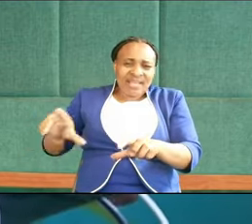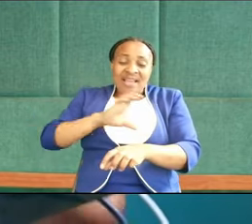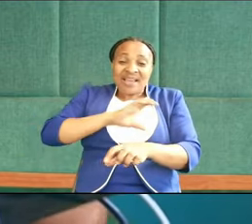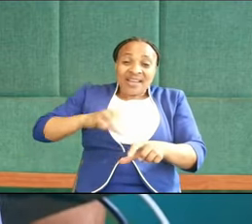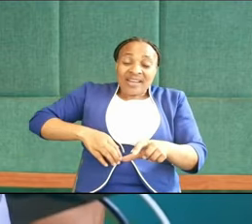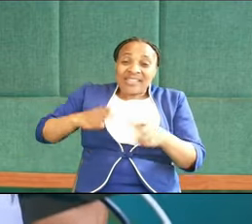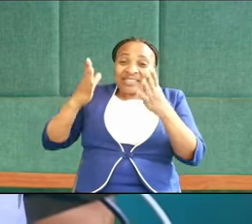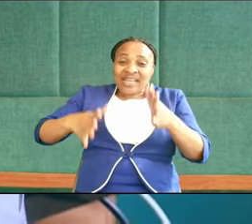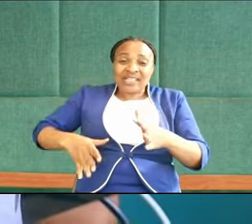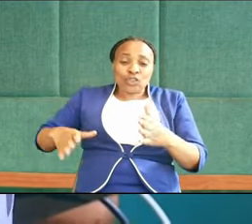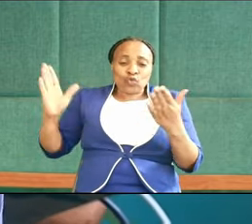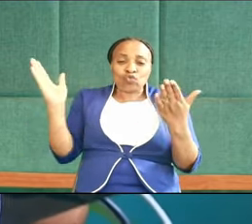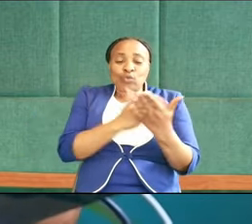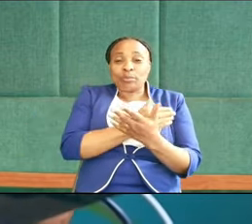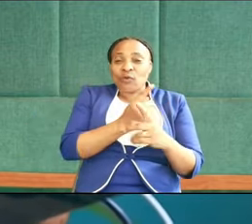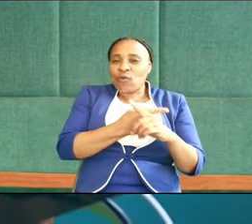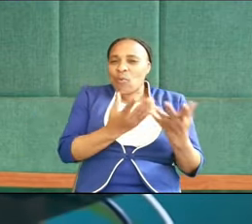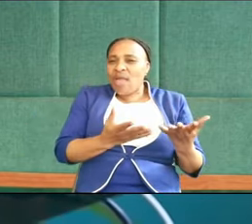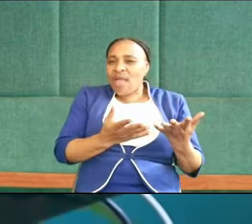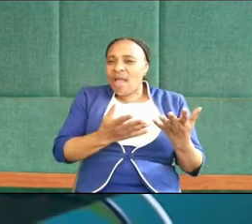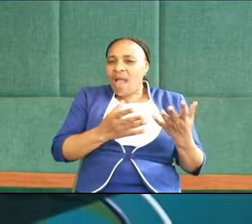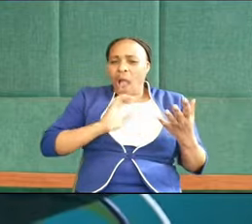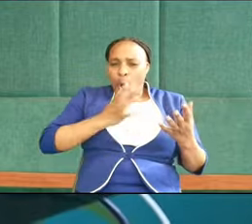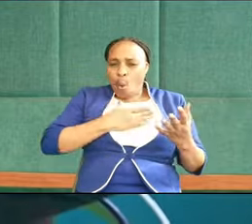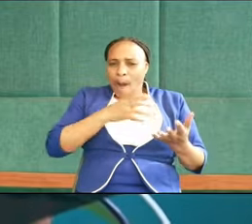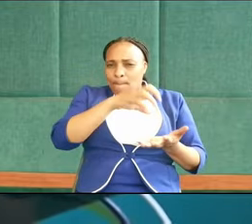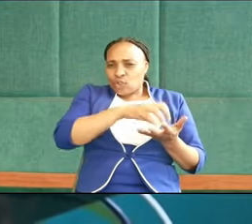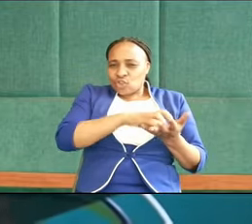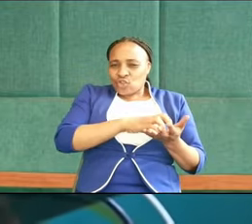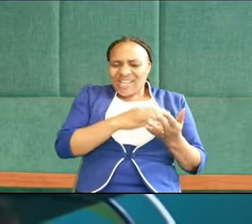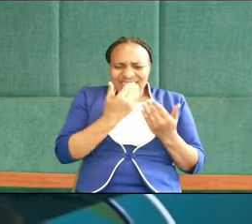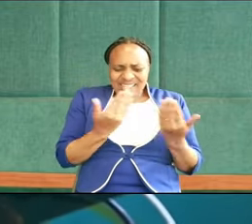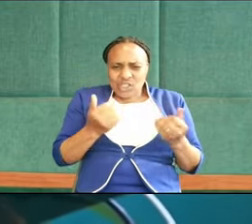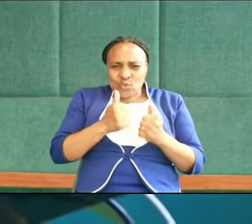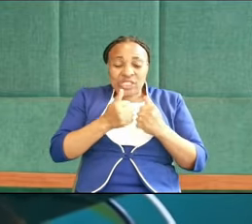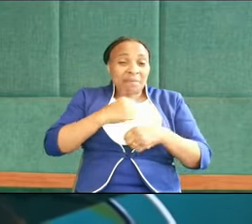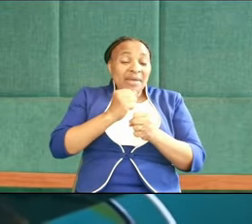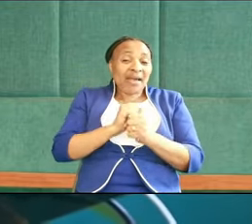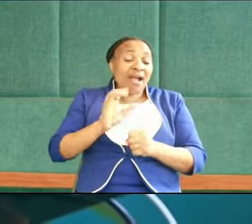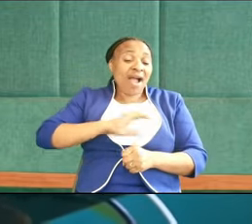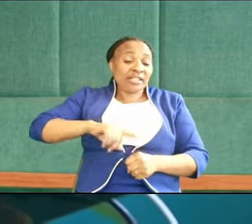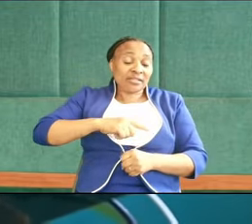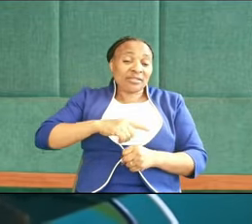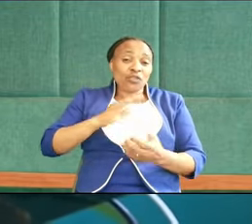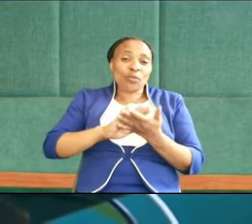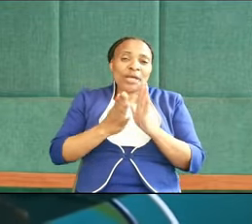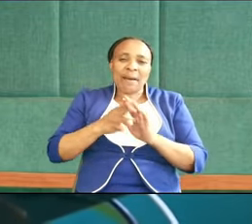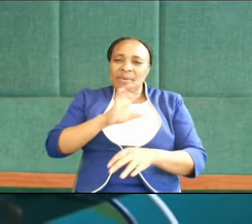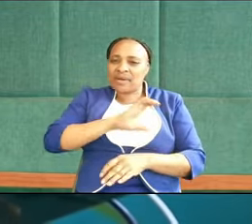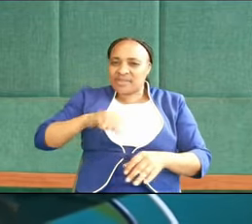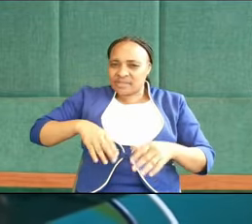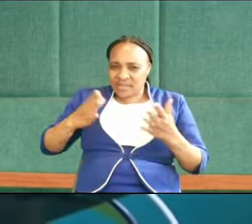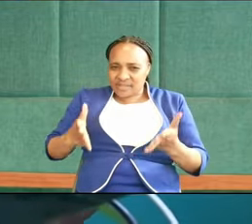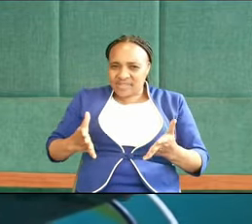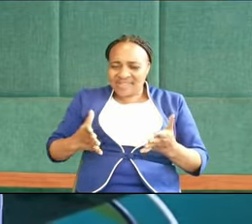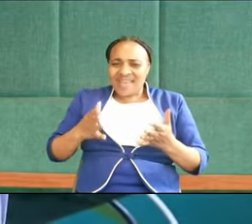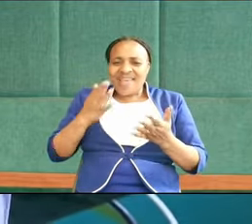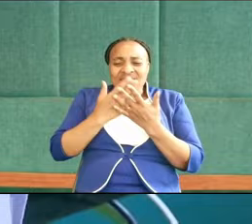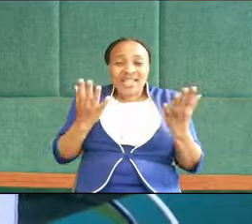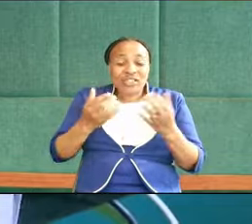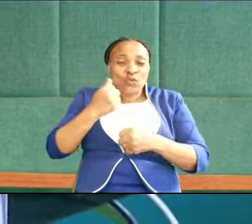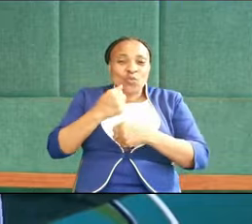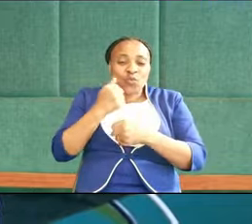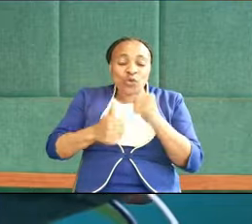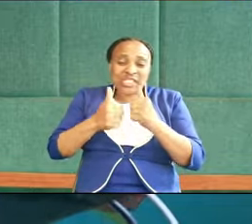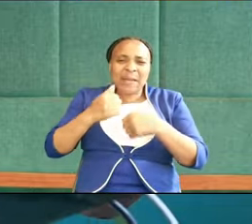thrown out of the window. Things that locate the Christian, things that give meaning to the Christian, things that makes